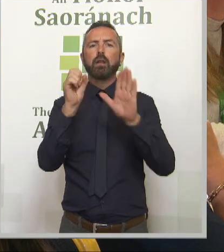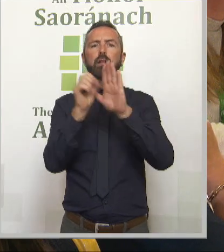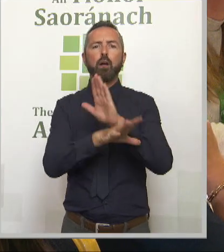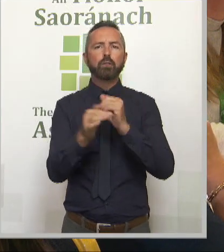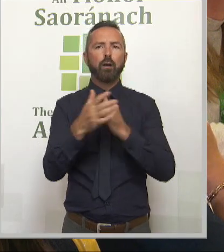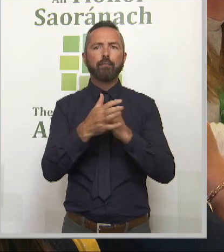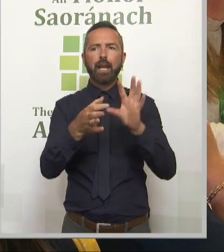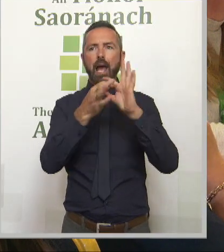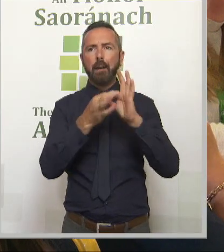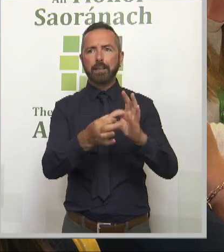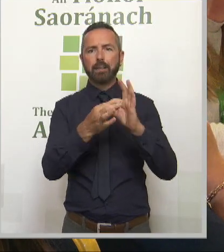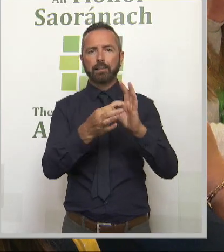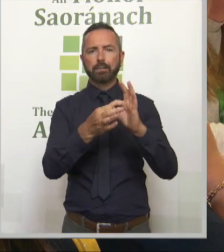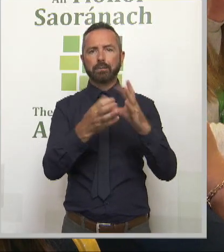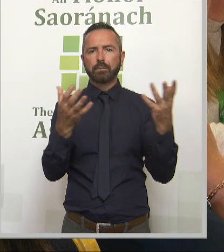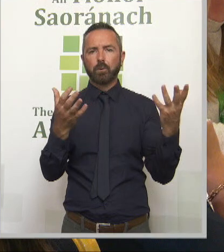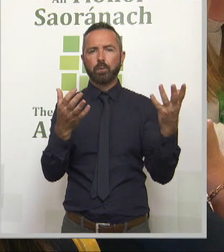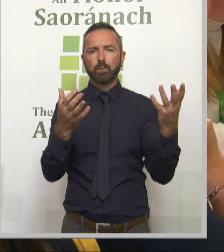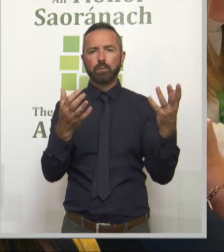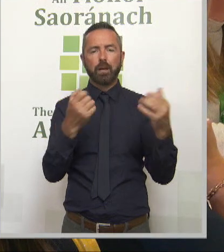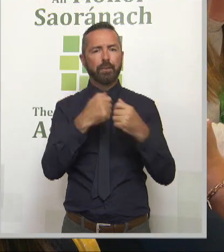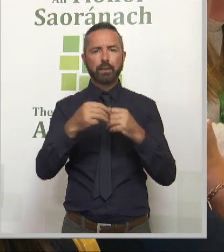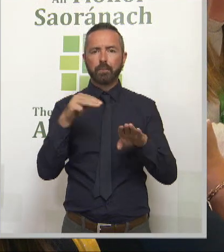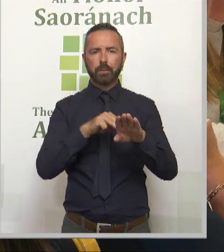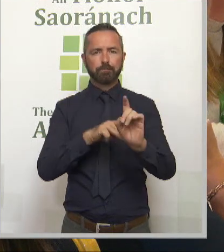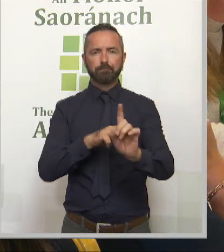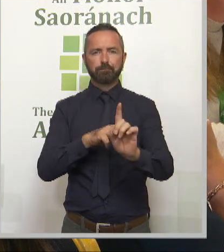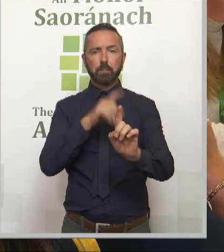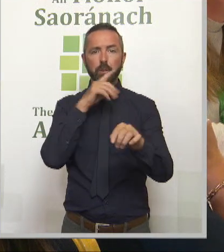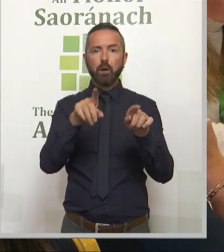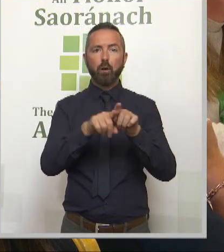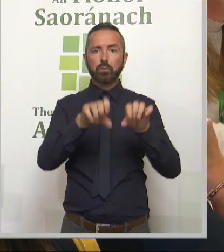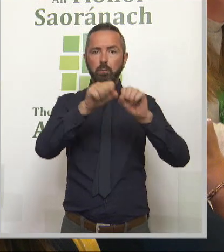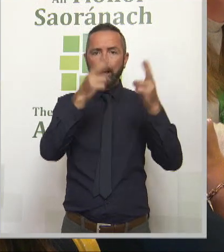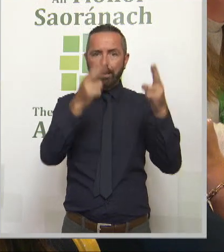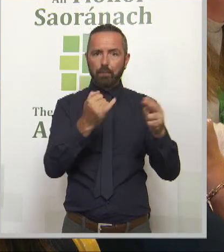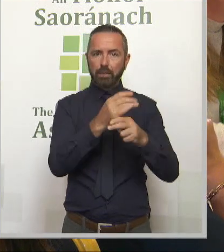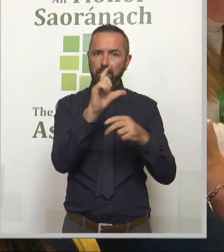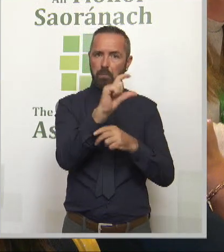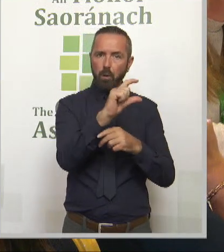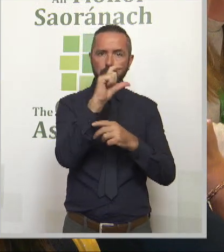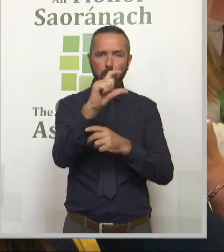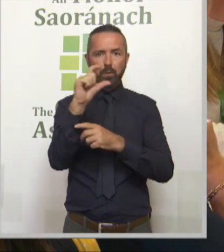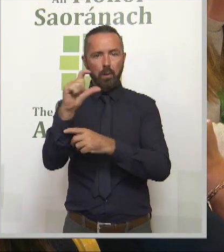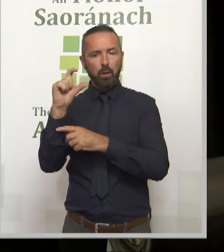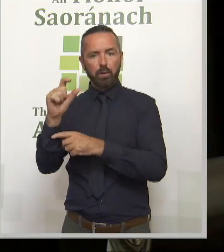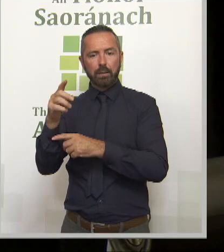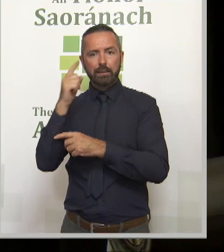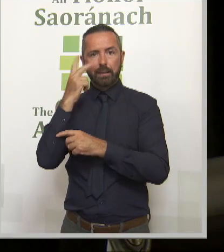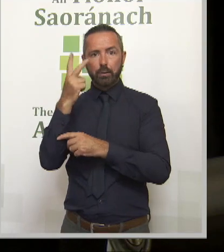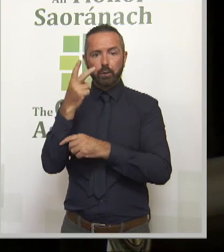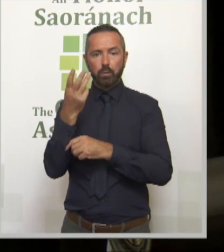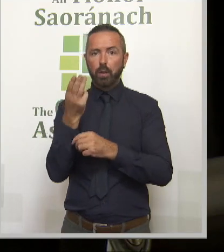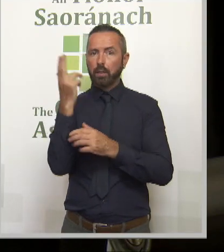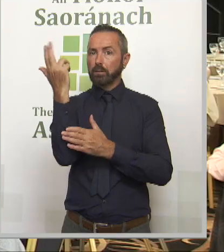of the habitat that causes difficulties. It's also its fragmentation into smaller chunks, which you can see in these kind of 2 diagrams,